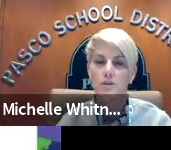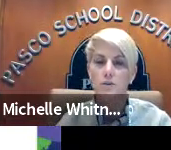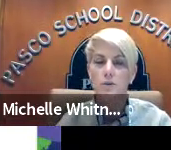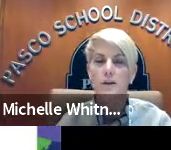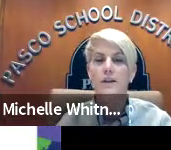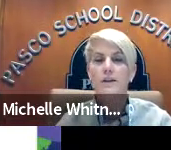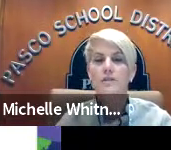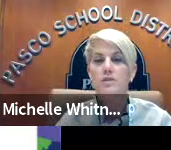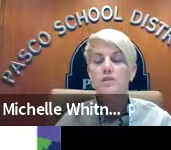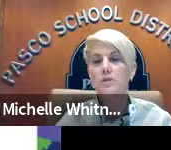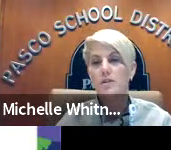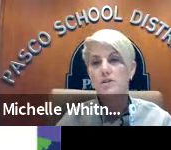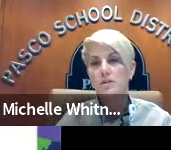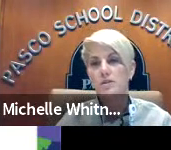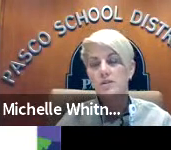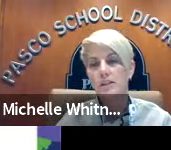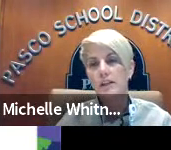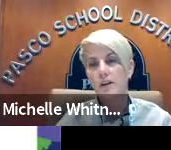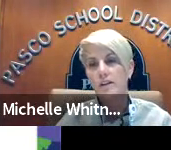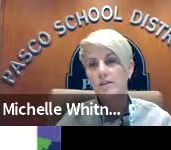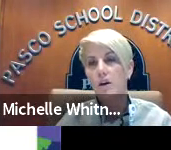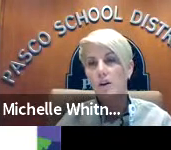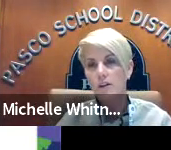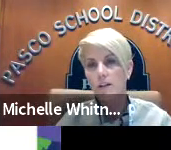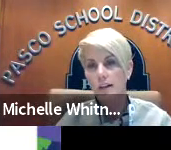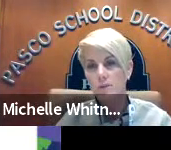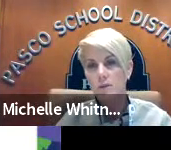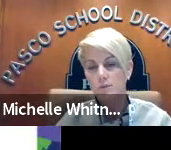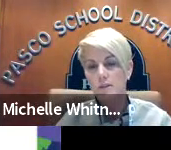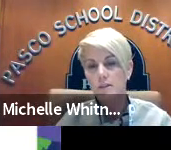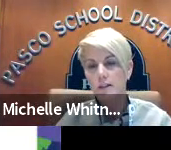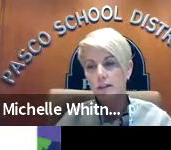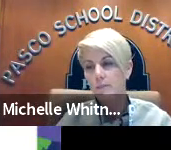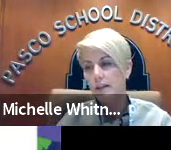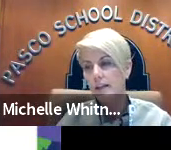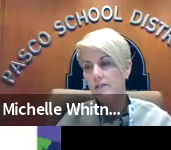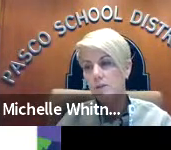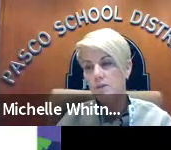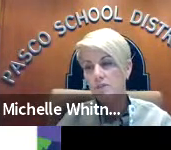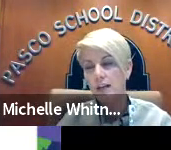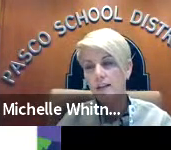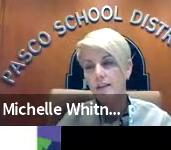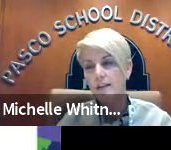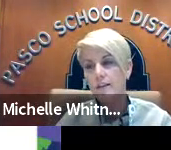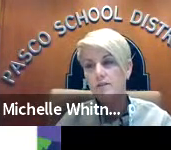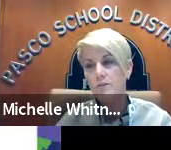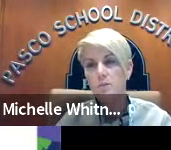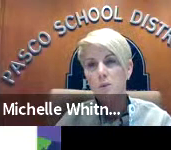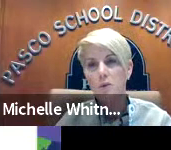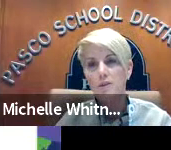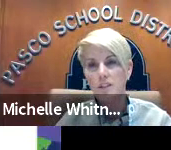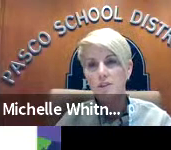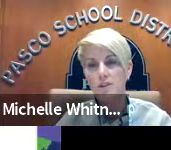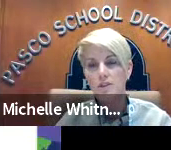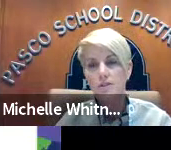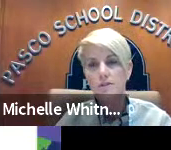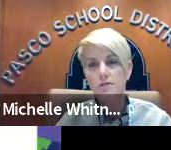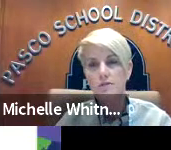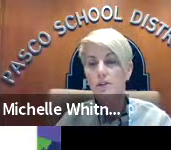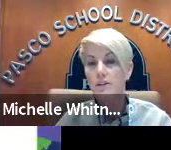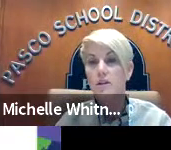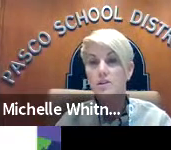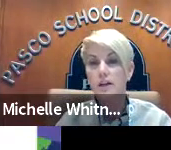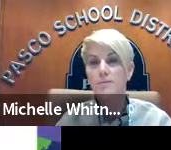what can we do to do lunch service in areas that aren't classrooms, again, to provide some support to our